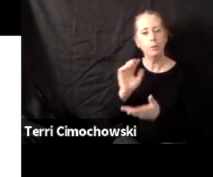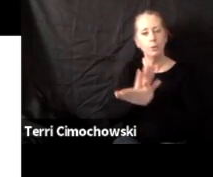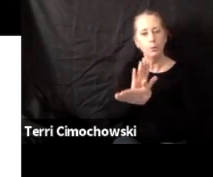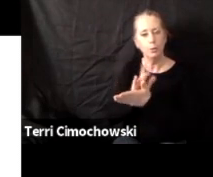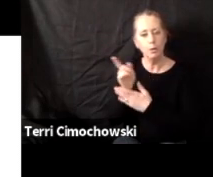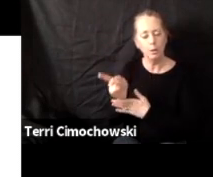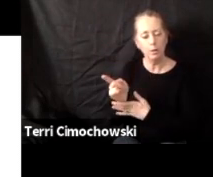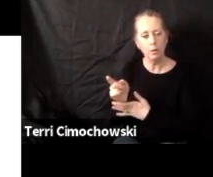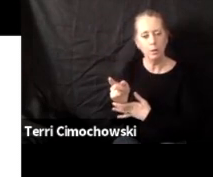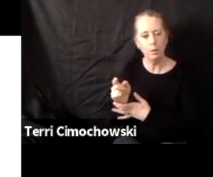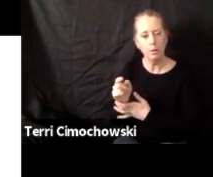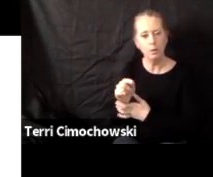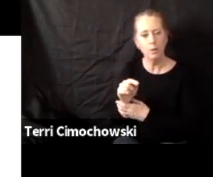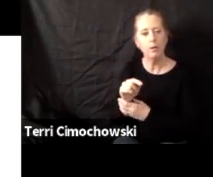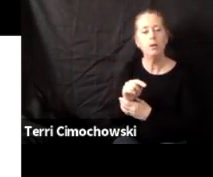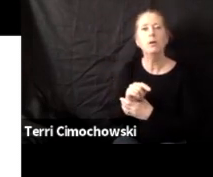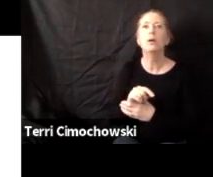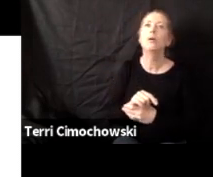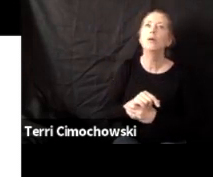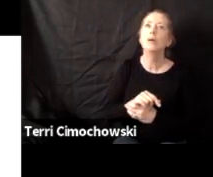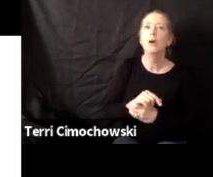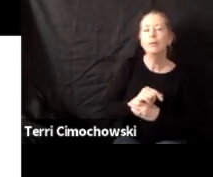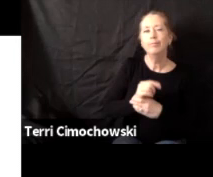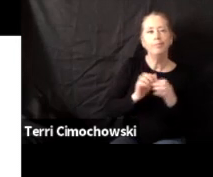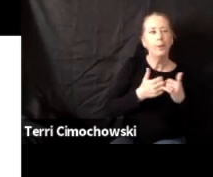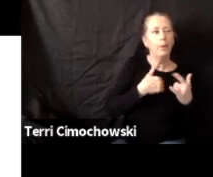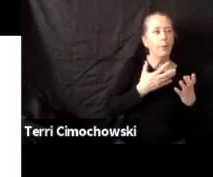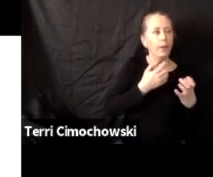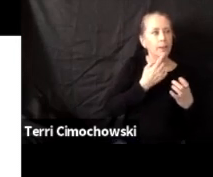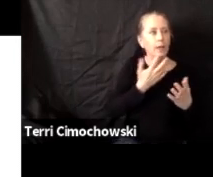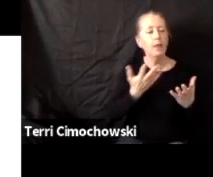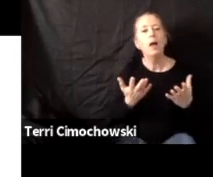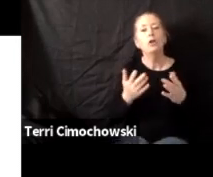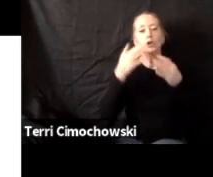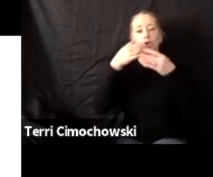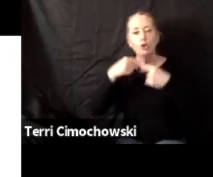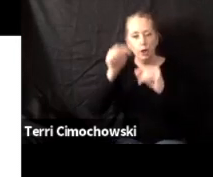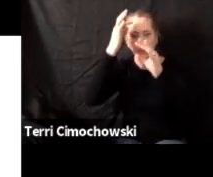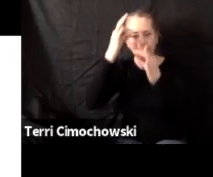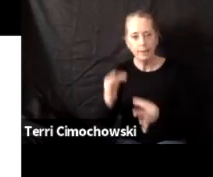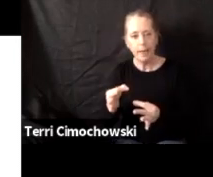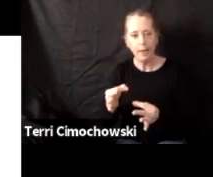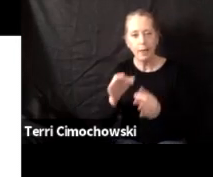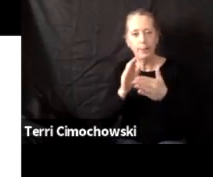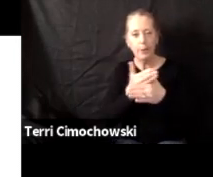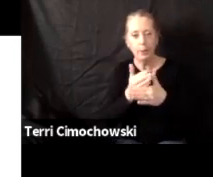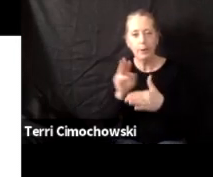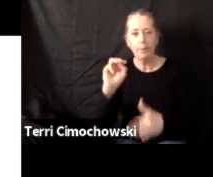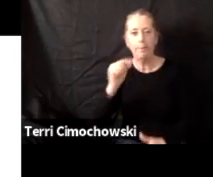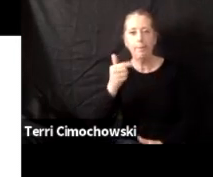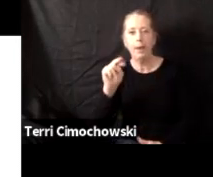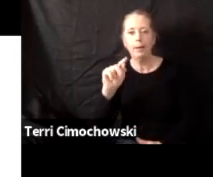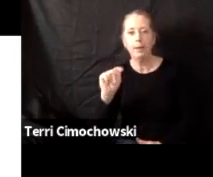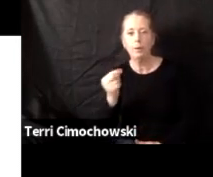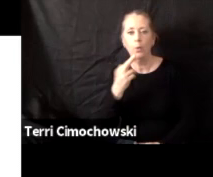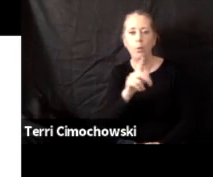how are we trying to say this? Oh, they're trying to decide whether between do they go the Magnet route or do they